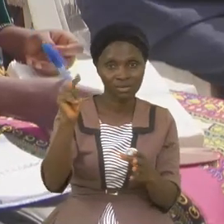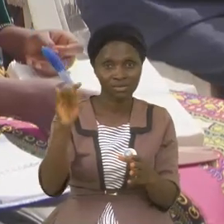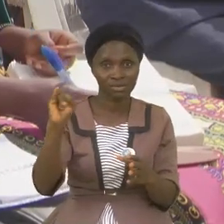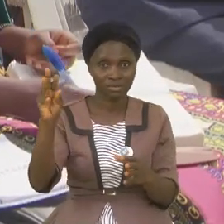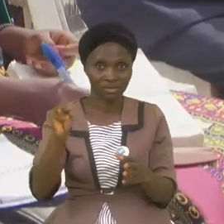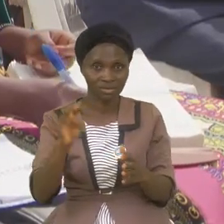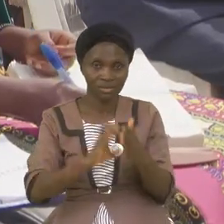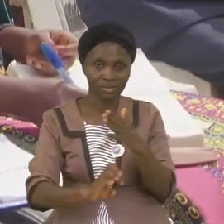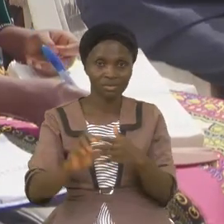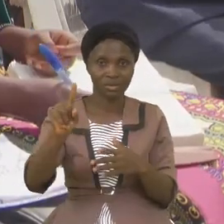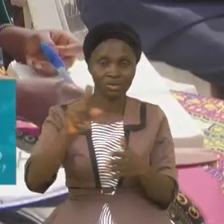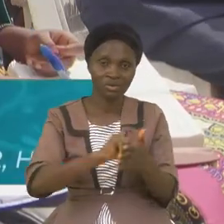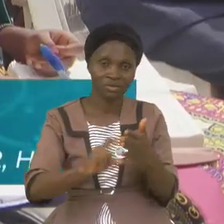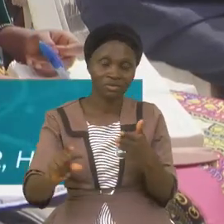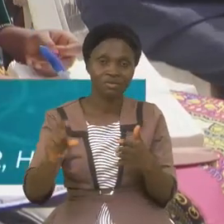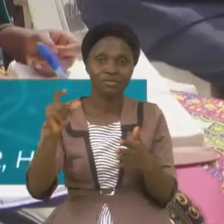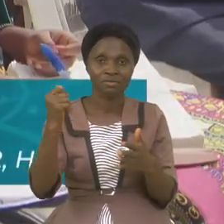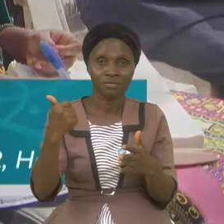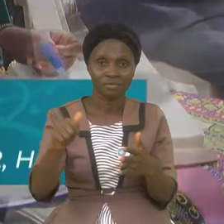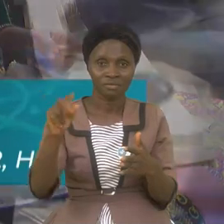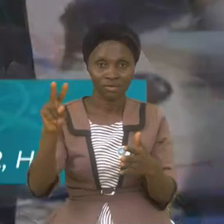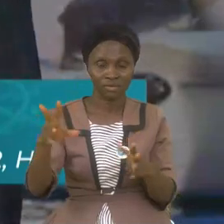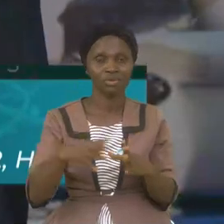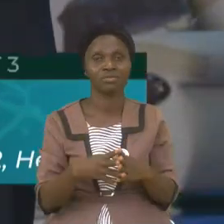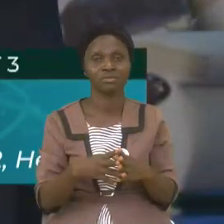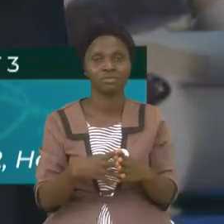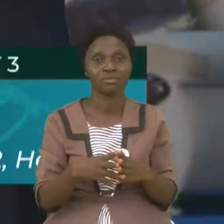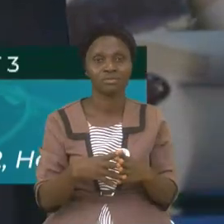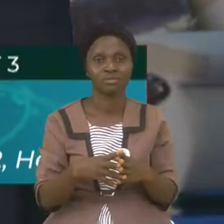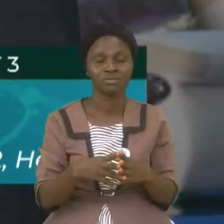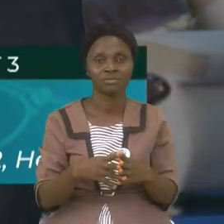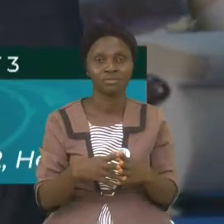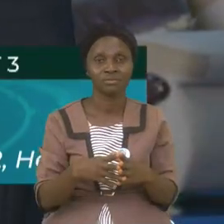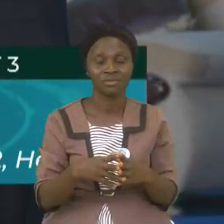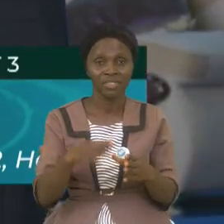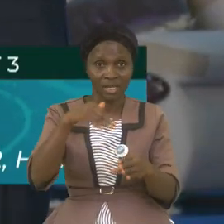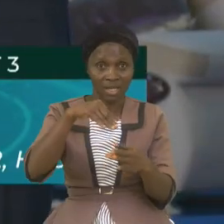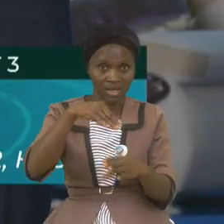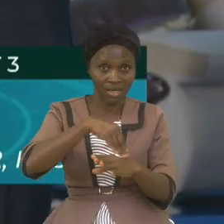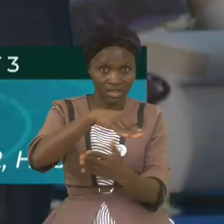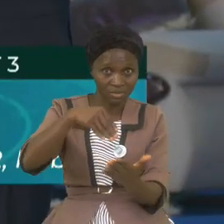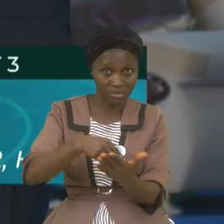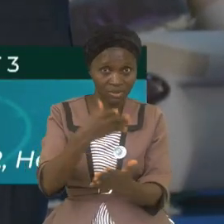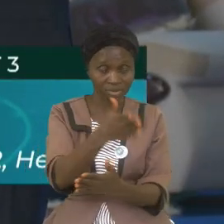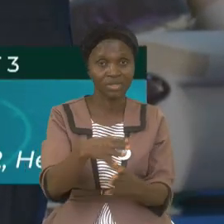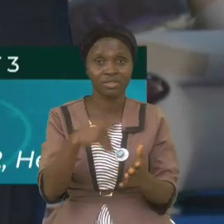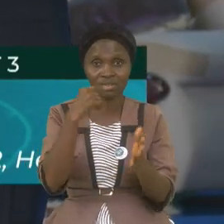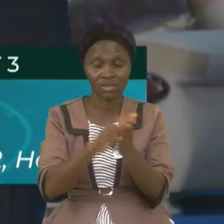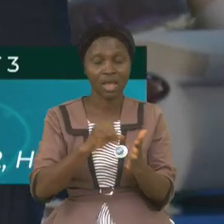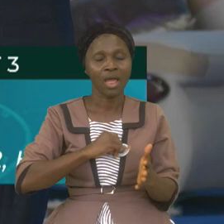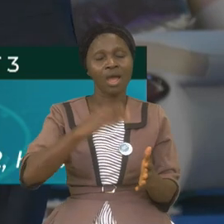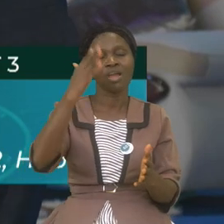In 2 Timothy chapter 1, reading from verse 12, in the middle here, in the middle, therefore I know whom I